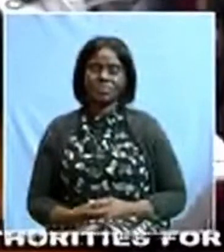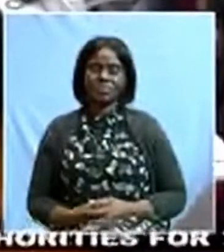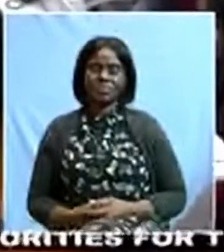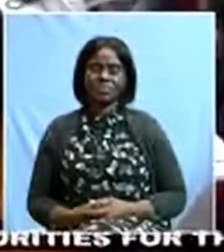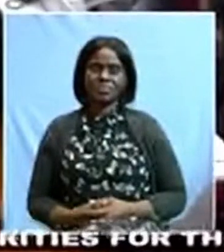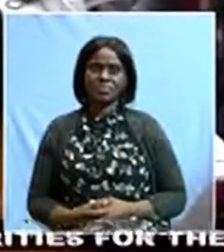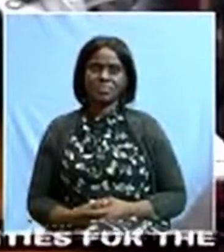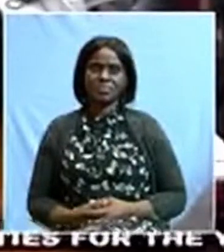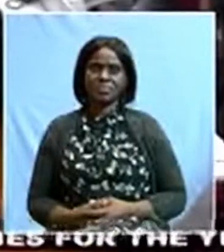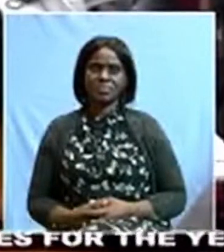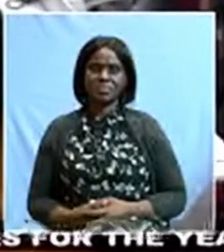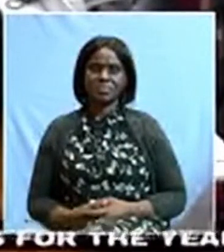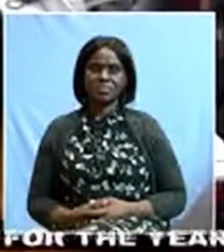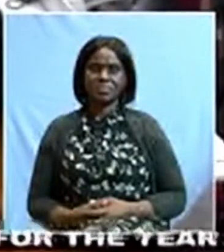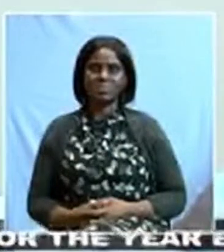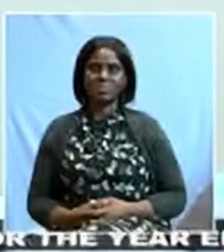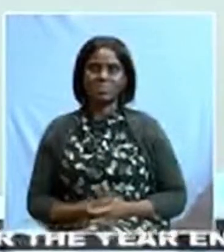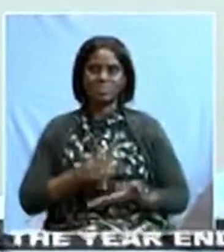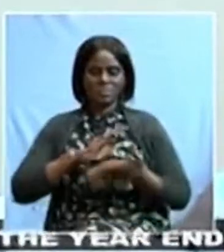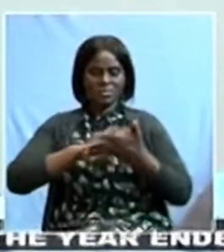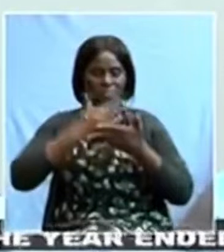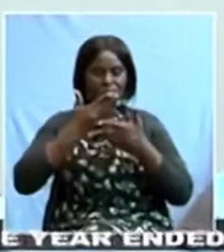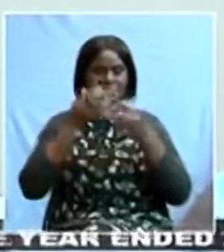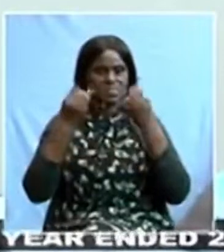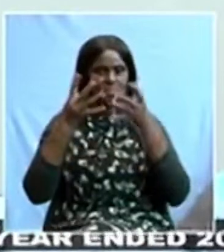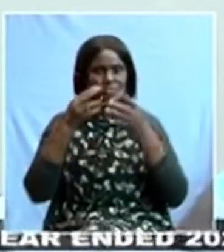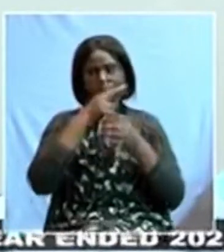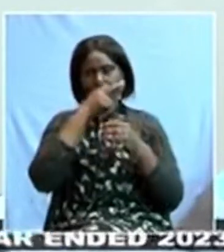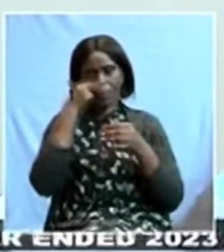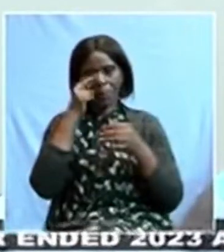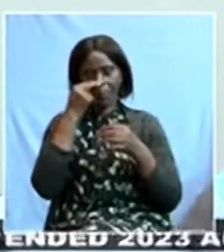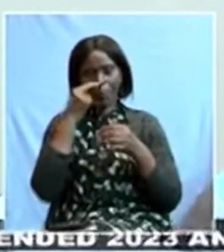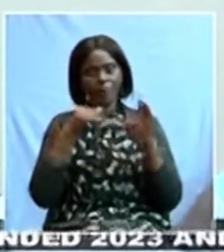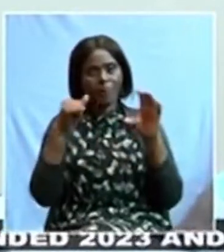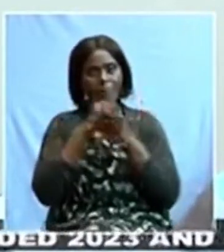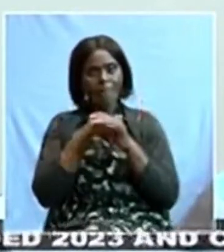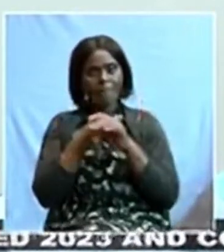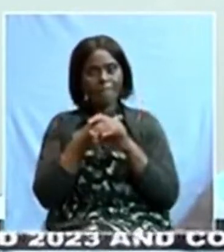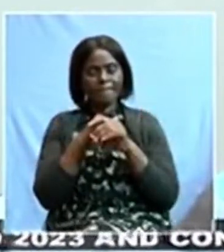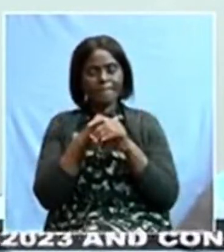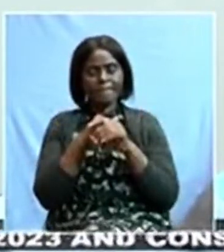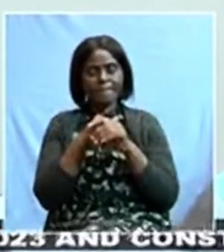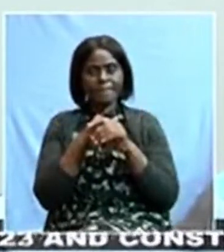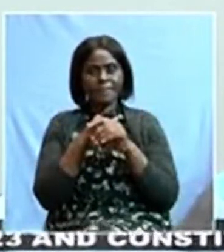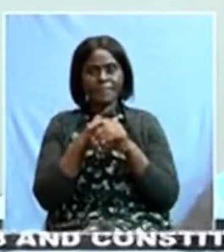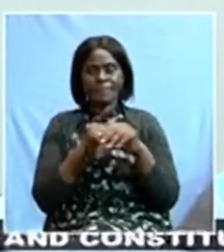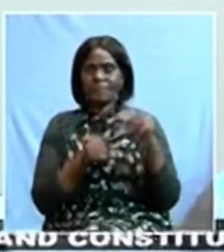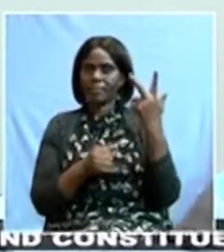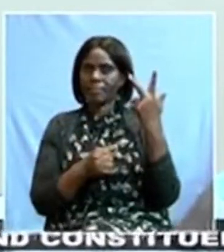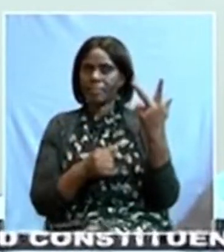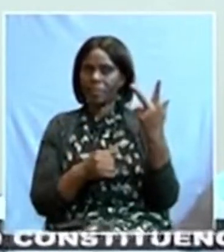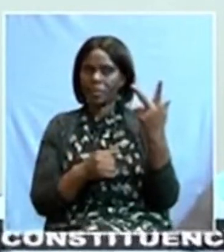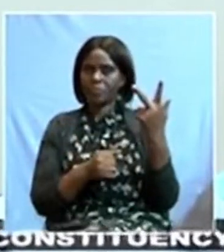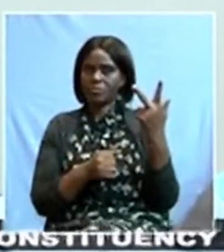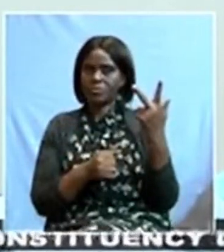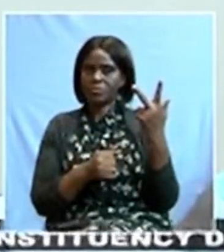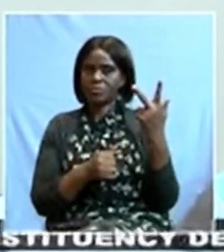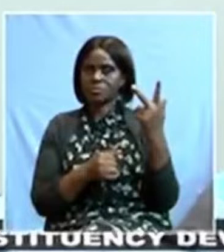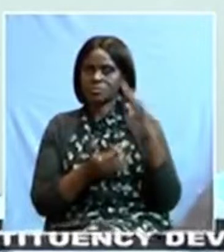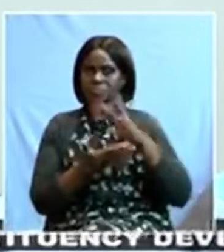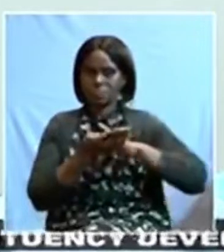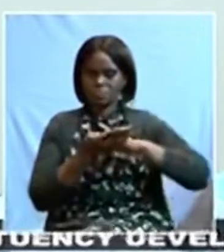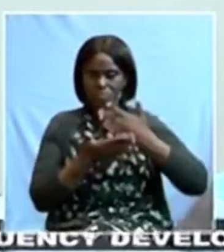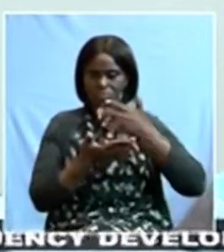How many laptops in total were involved? There are 3 laptops, and I also forgot